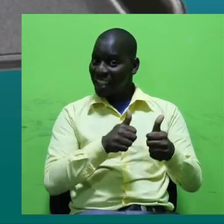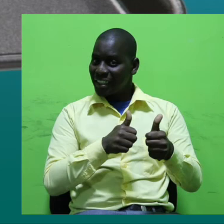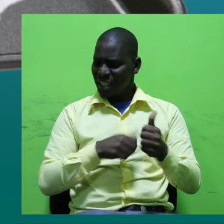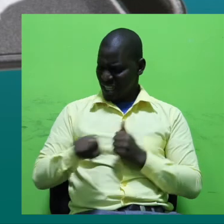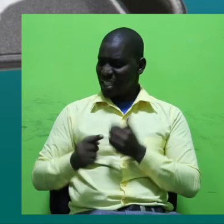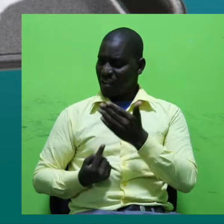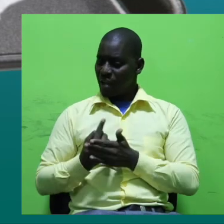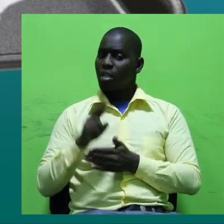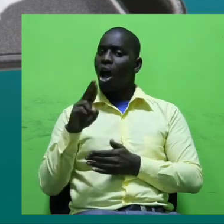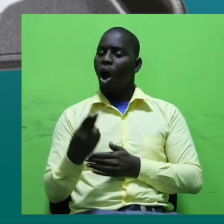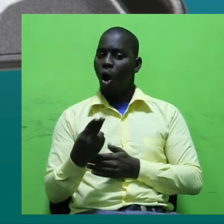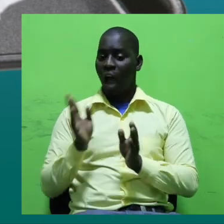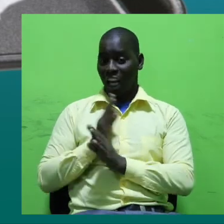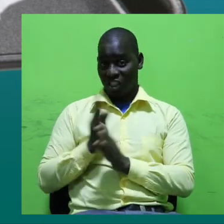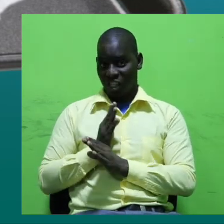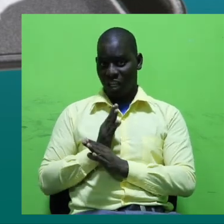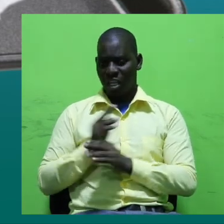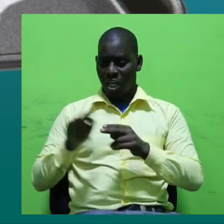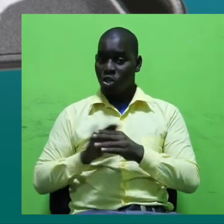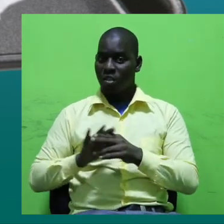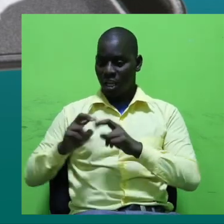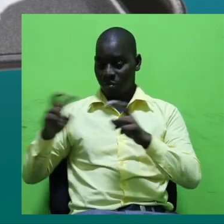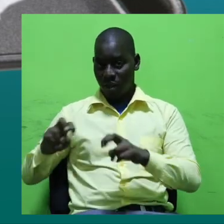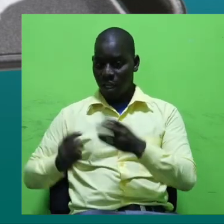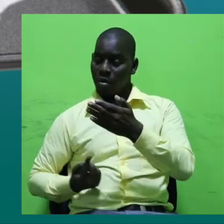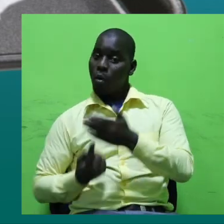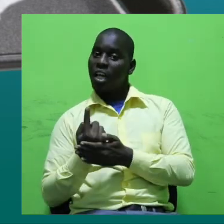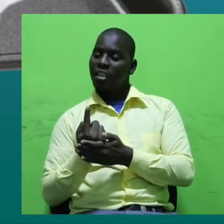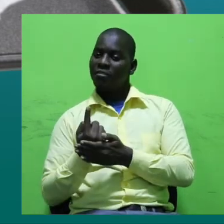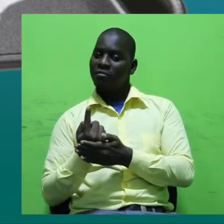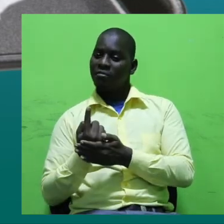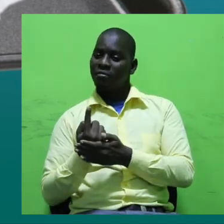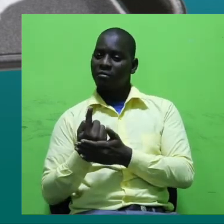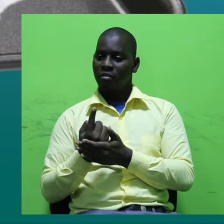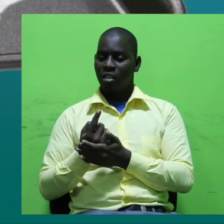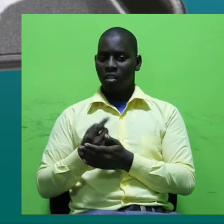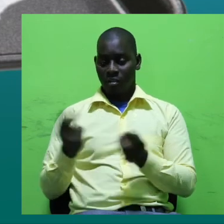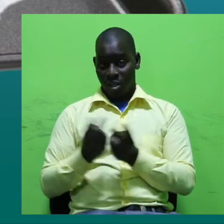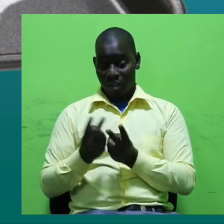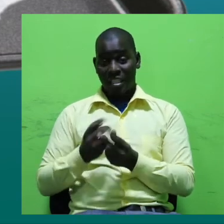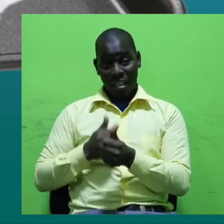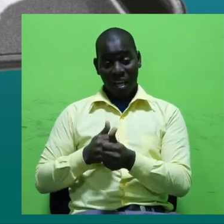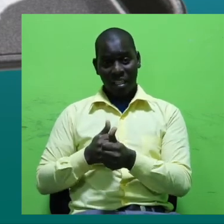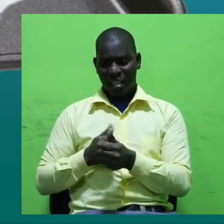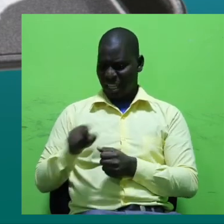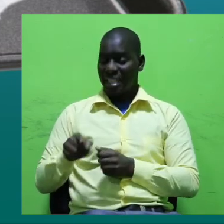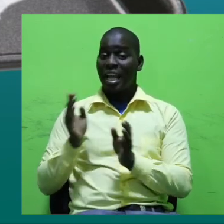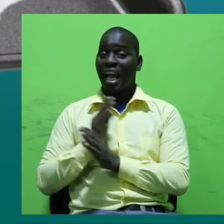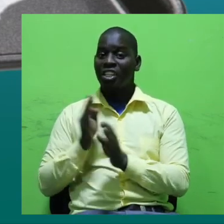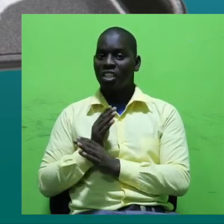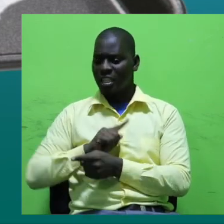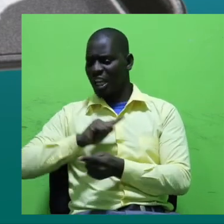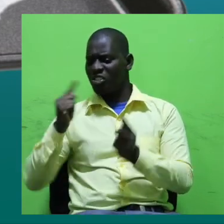a dry soil and the other side damp soil. Then put your millipede at the center of the tray. Observe where